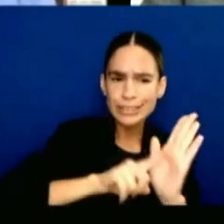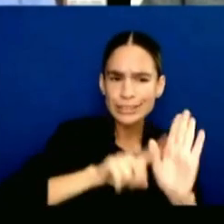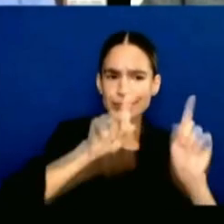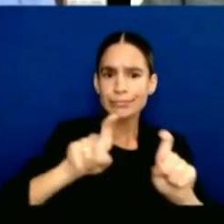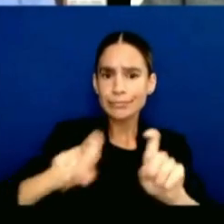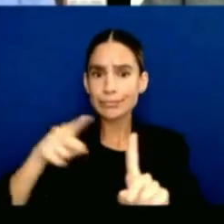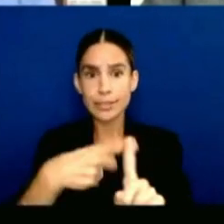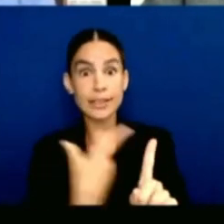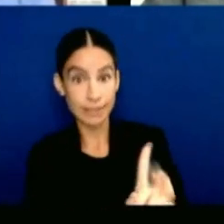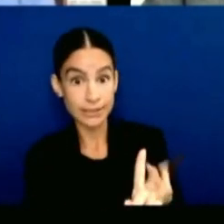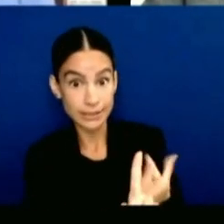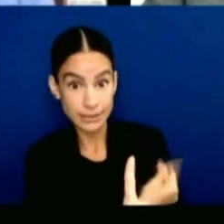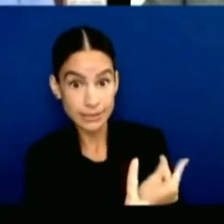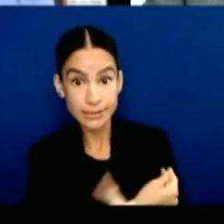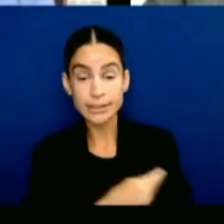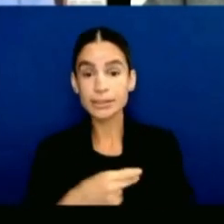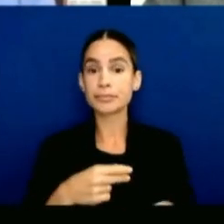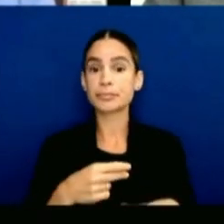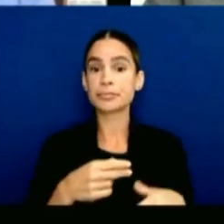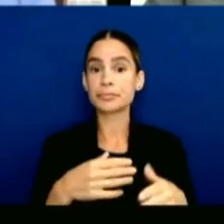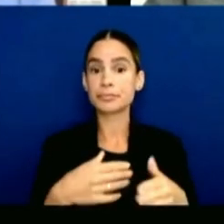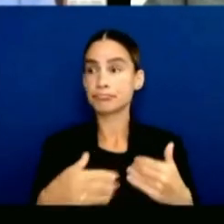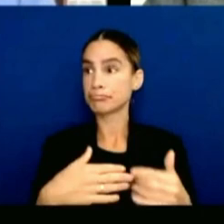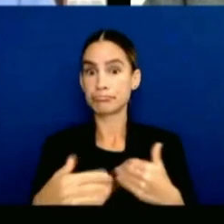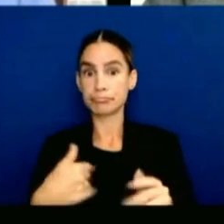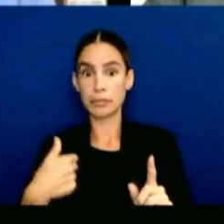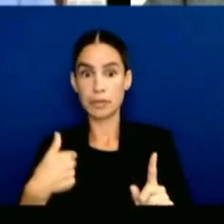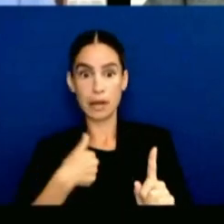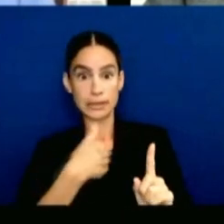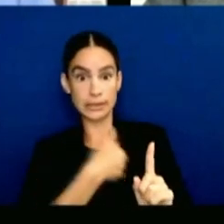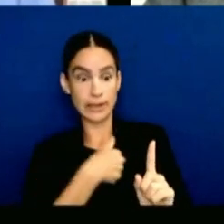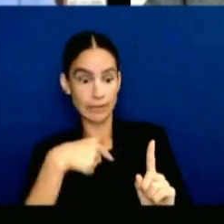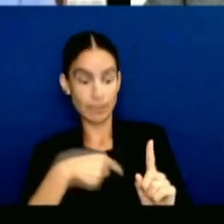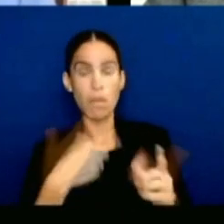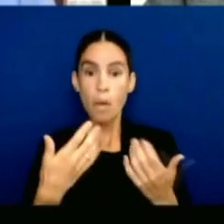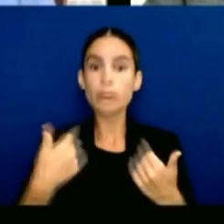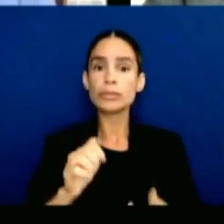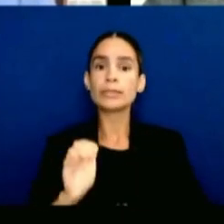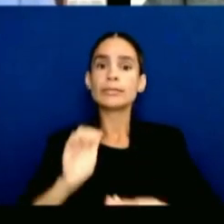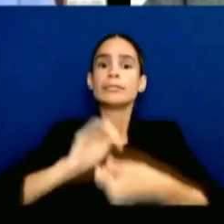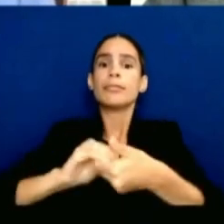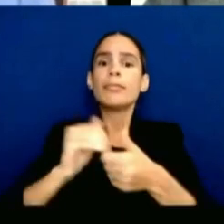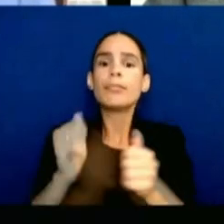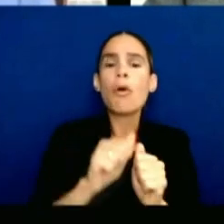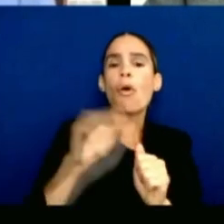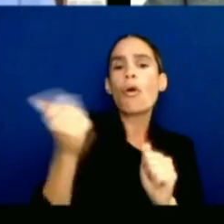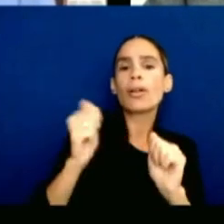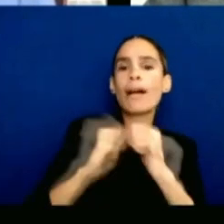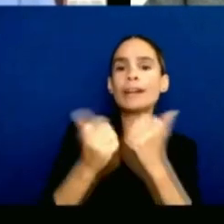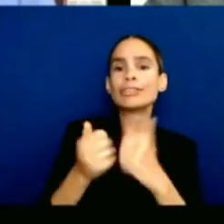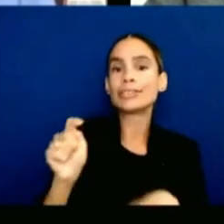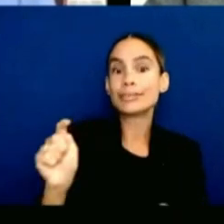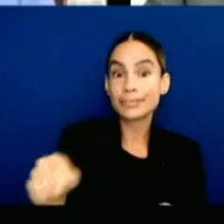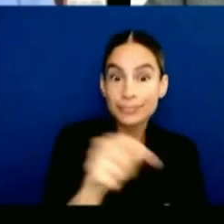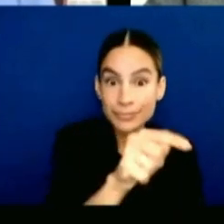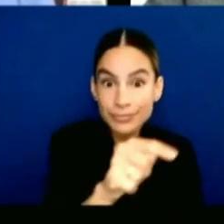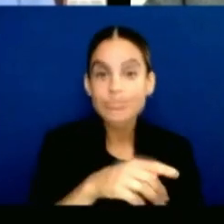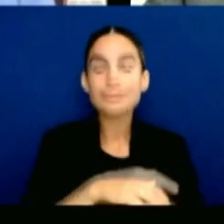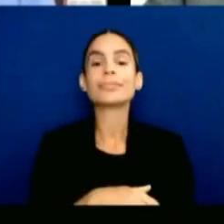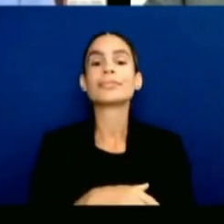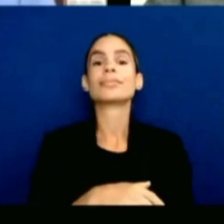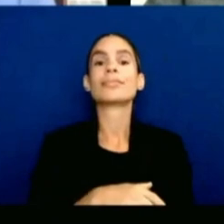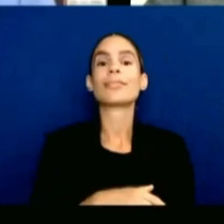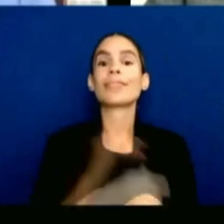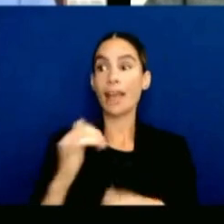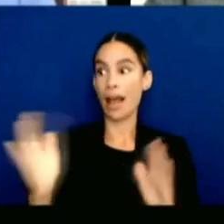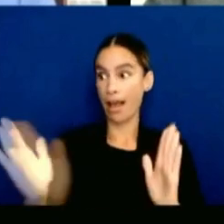our sites. If things go the way it looks like they're going, one of these candidates will enter phase 3 trial